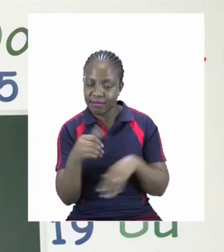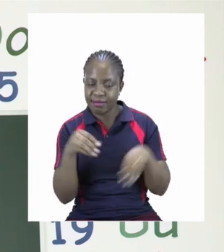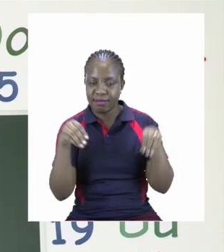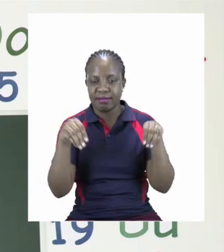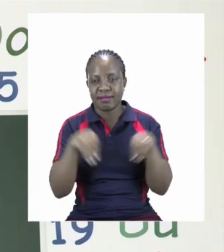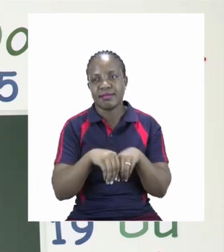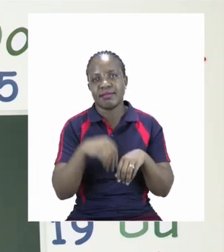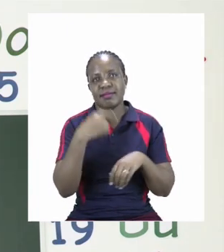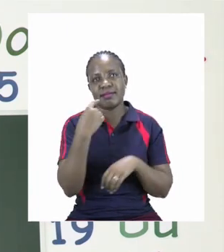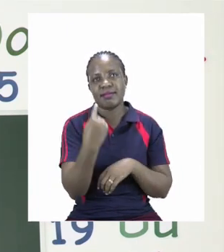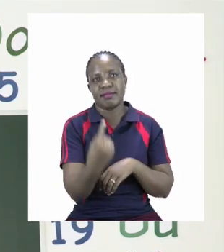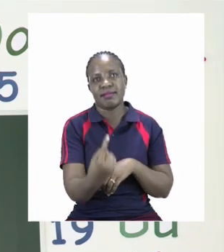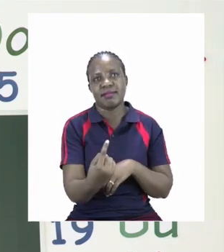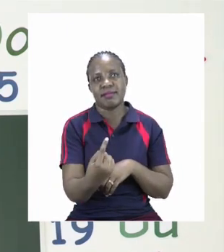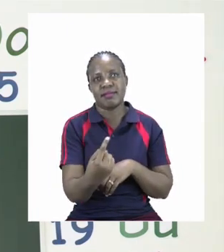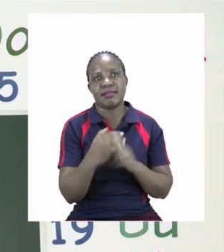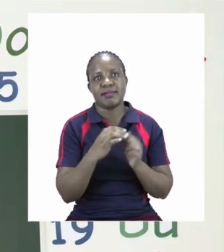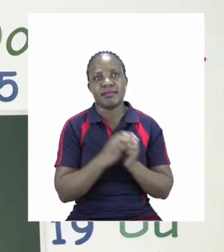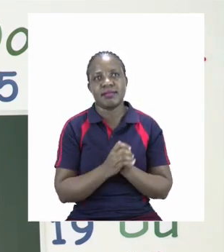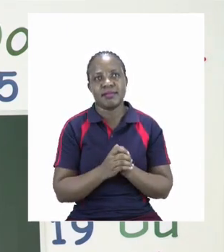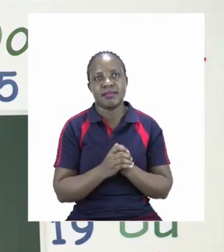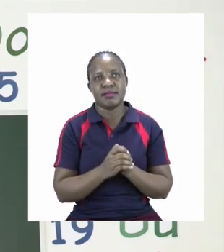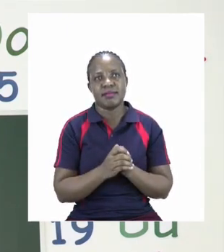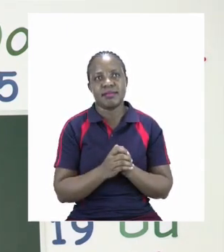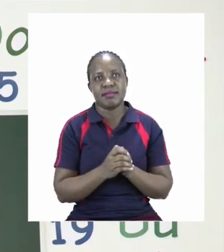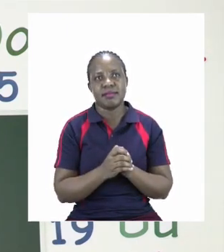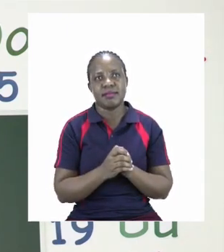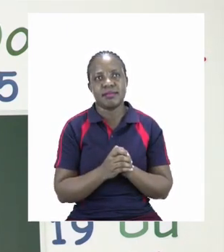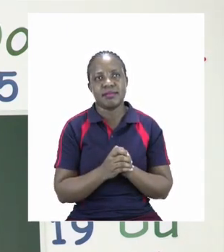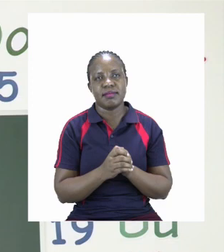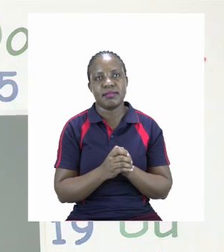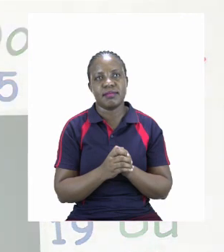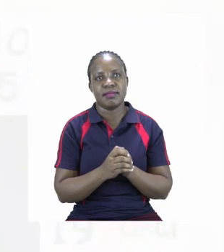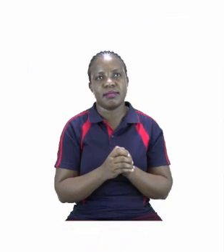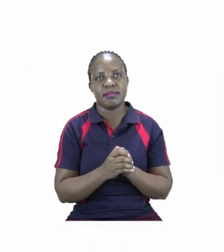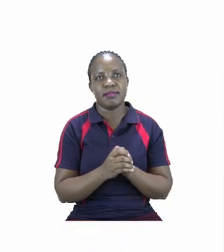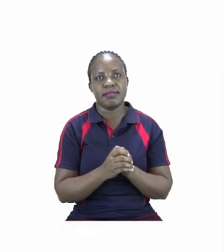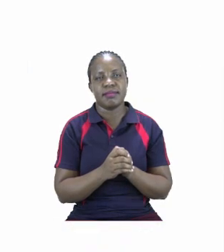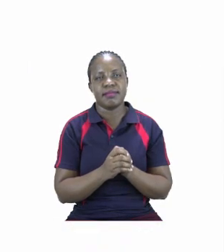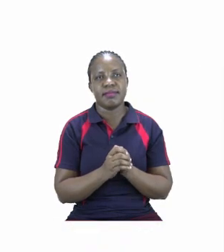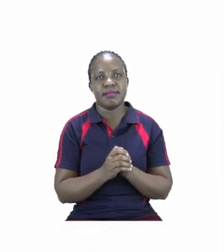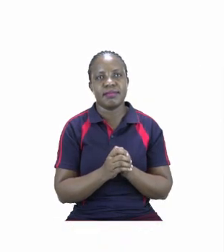by yourselves. Let's take a look at our exercise again.